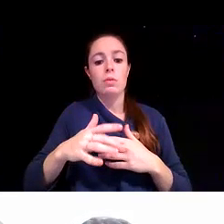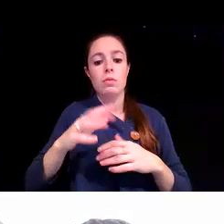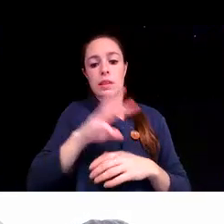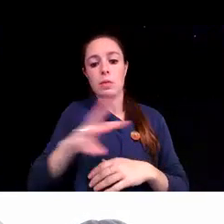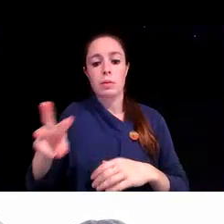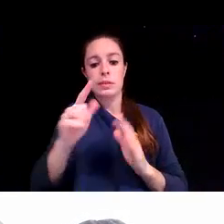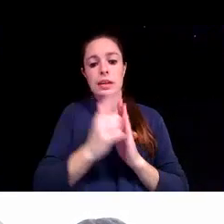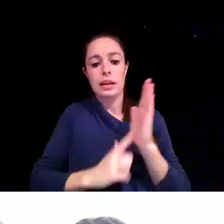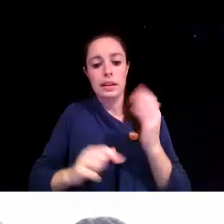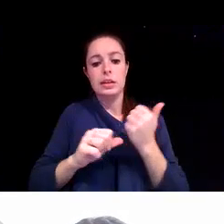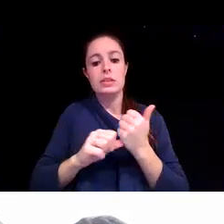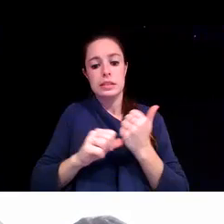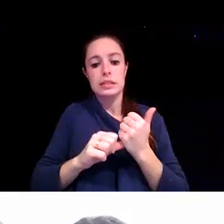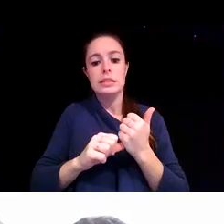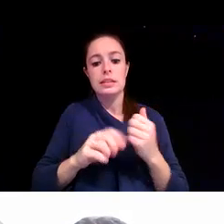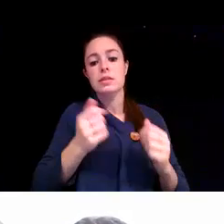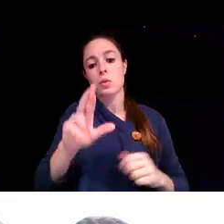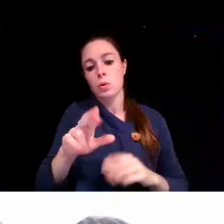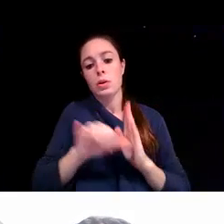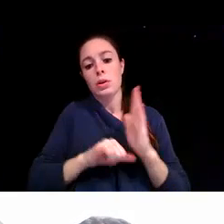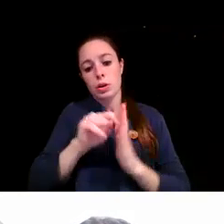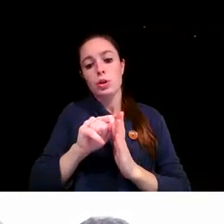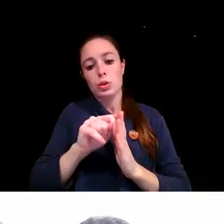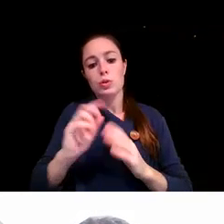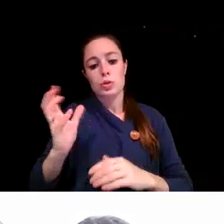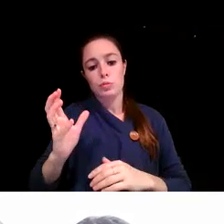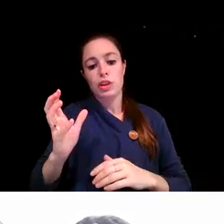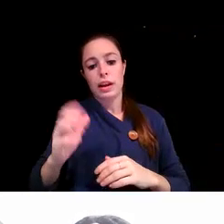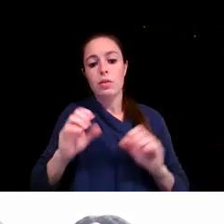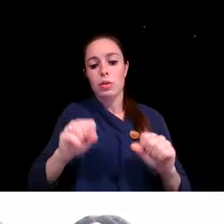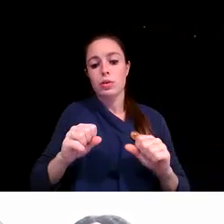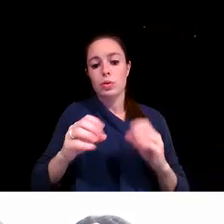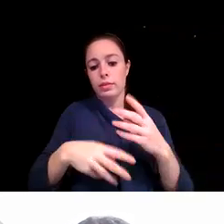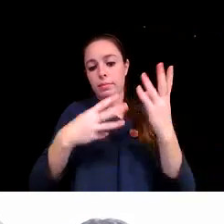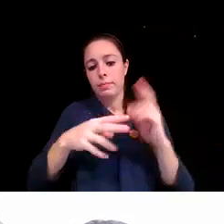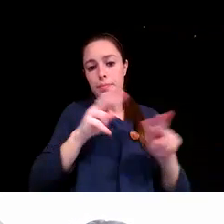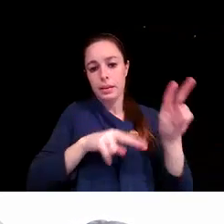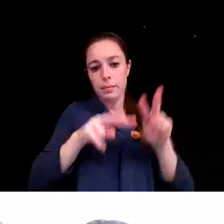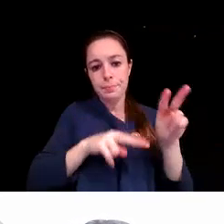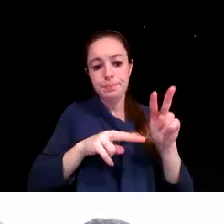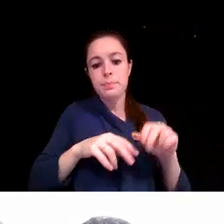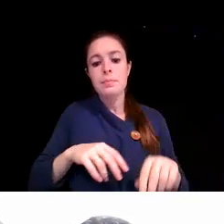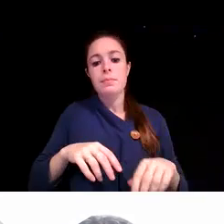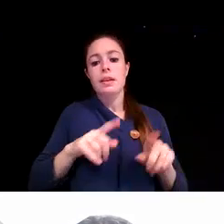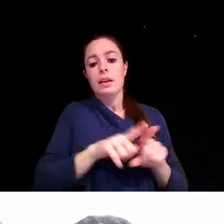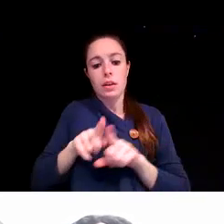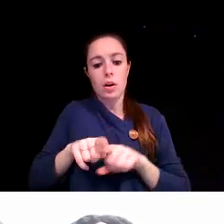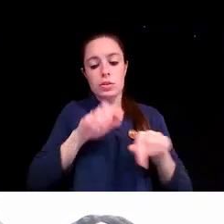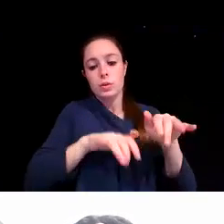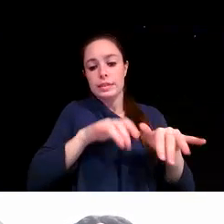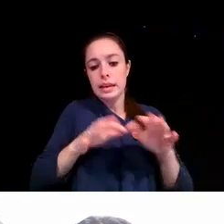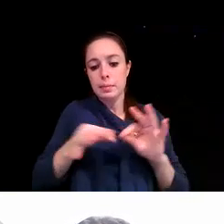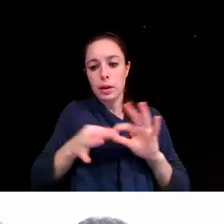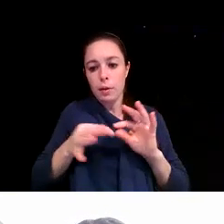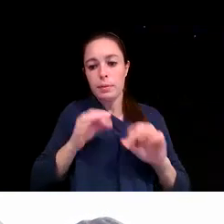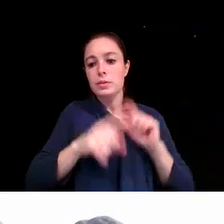York YouTube channel. You can go over to view it, drop your comments and questions, and